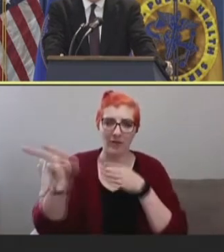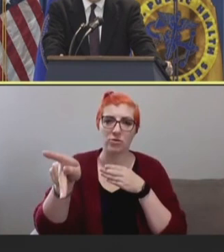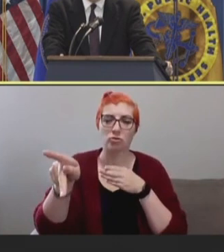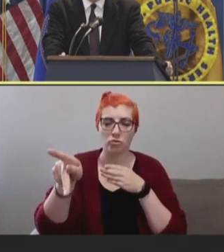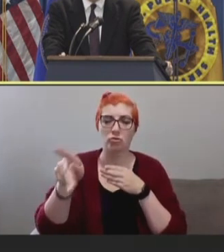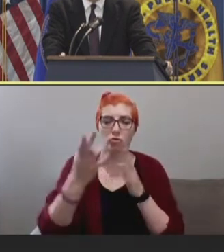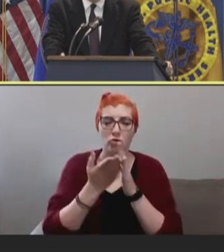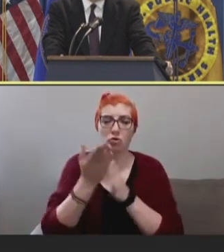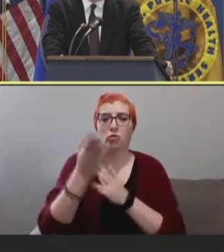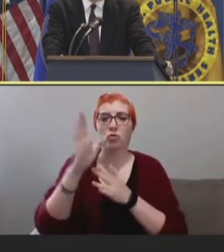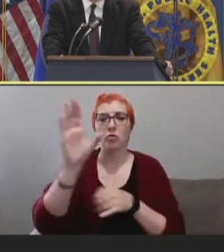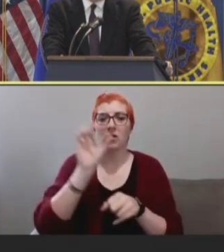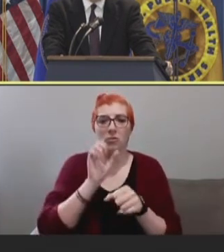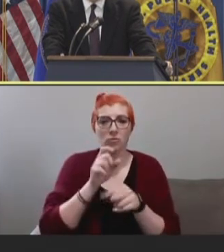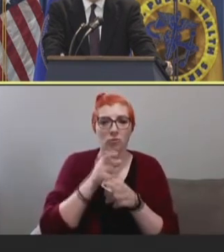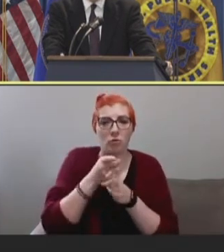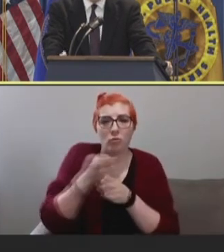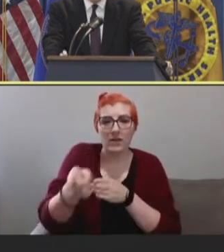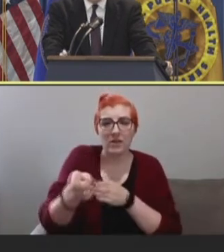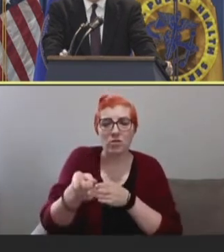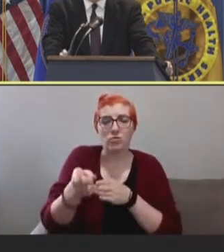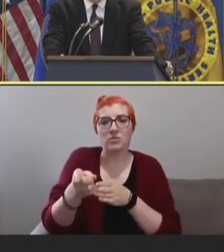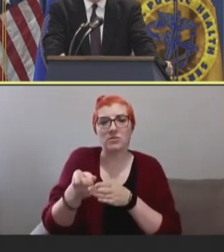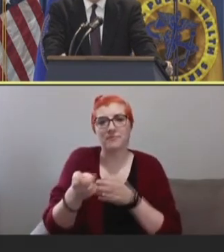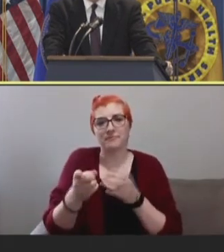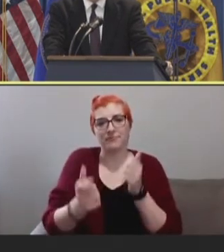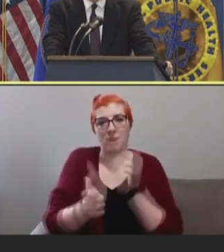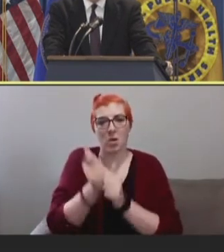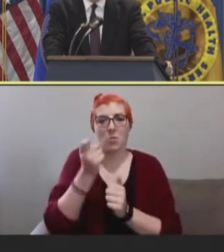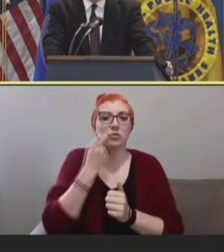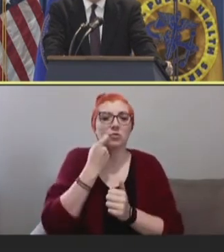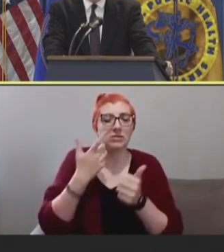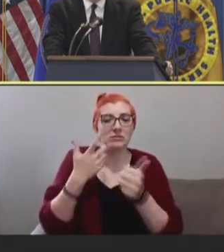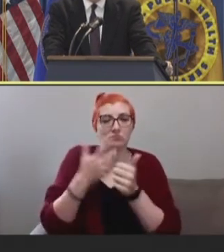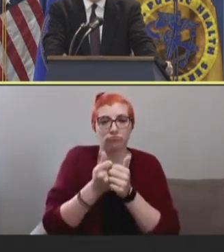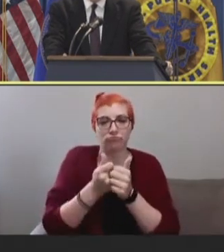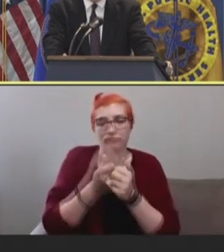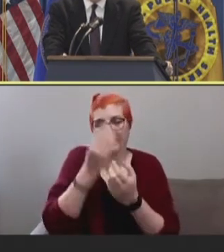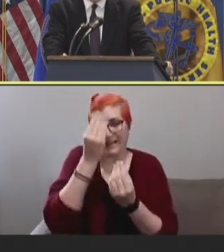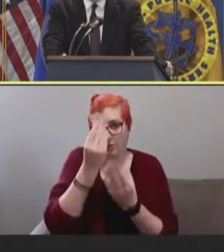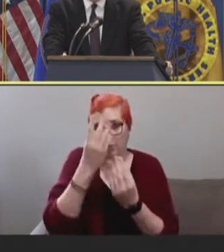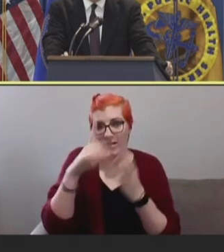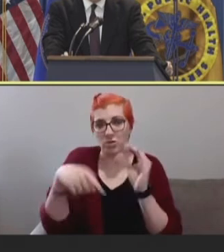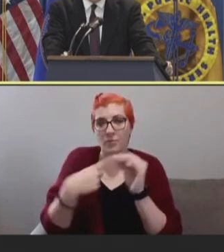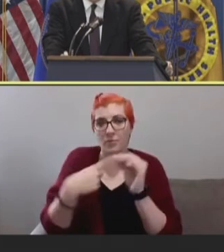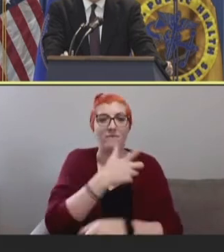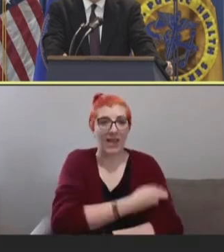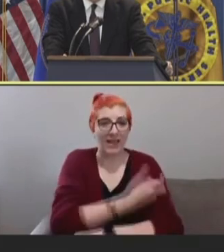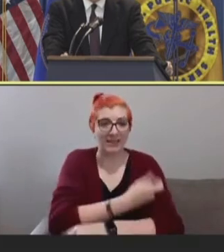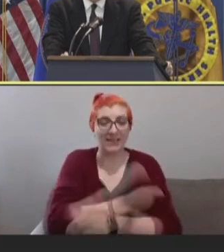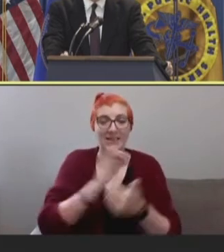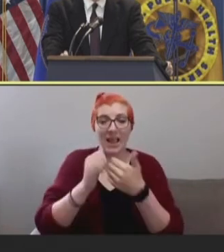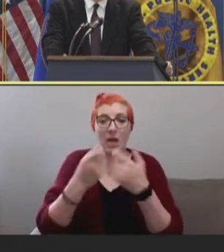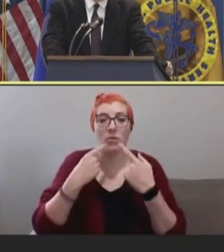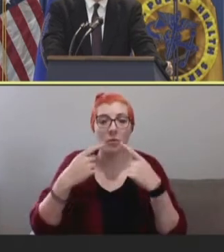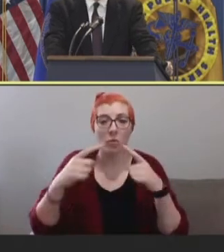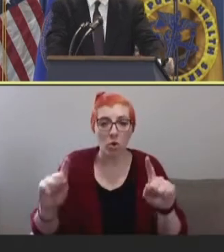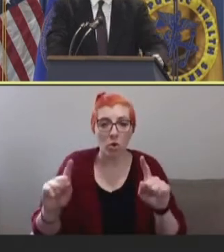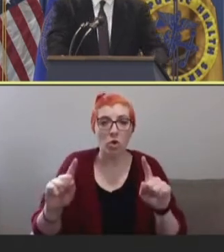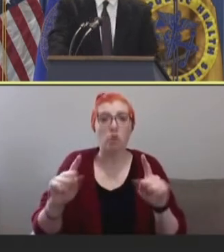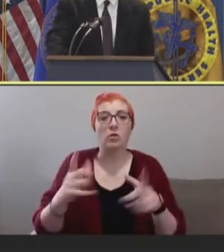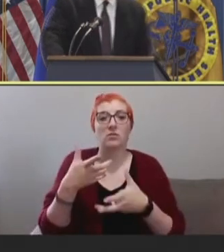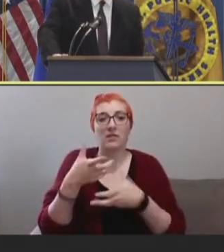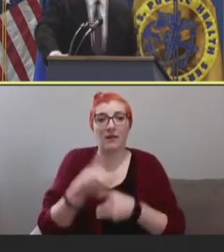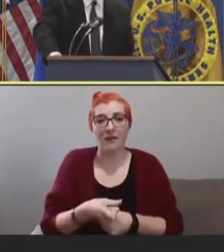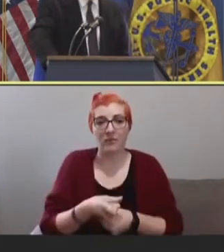up-to-date evidence on how vaccines work and on how to best recommend them to patients, including ways to identify and respond